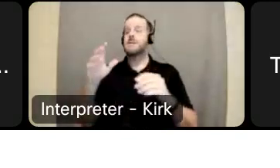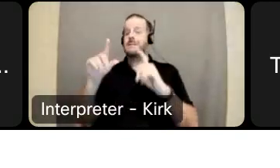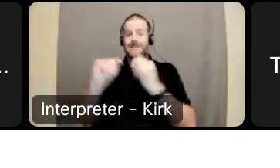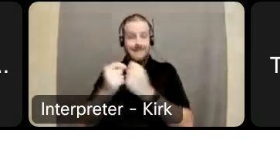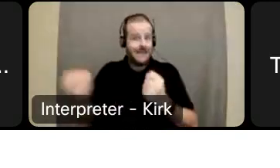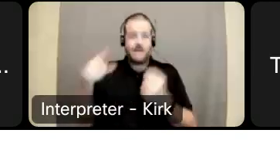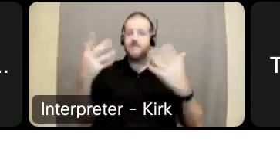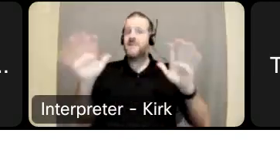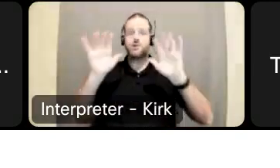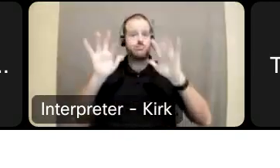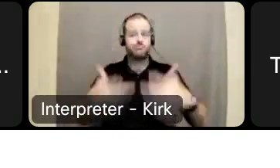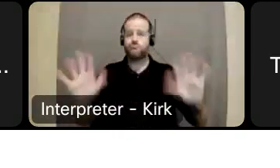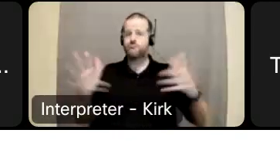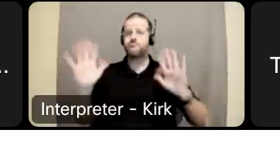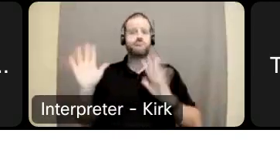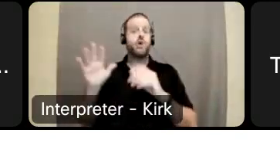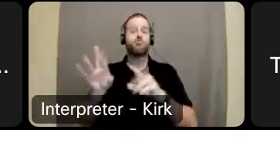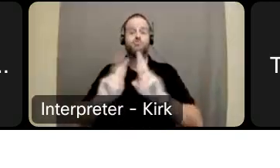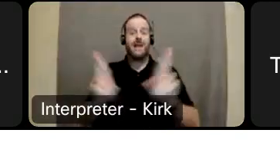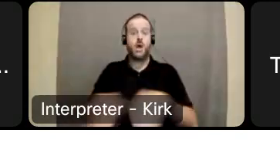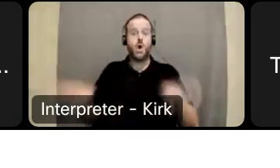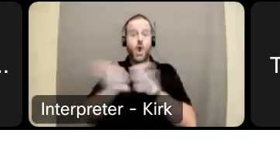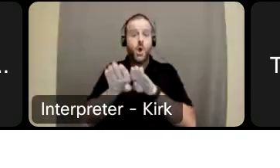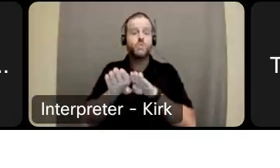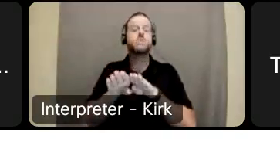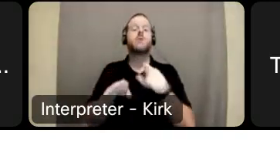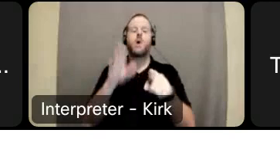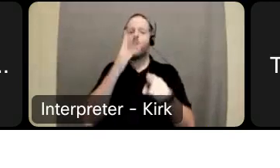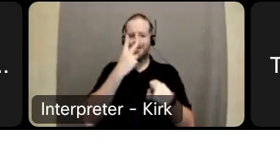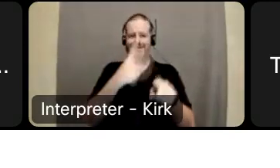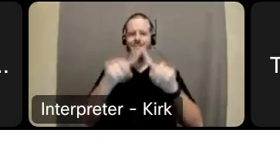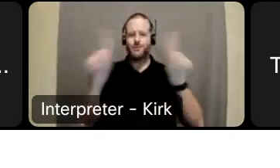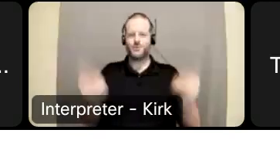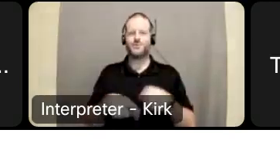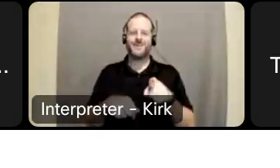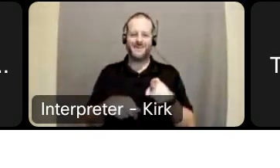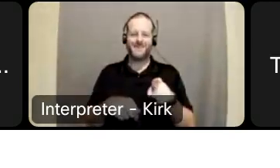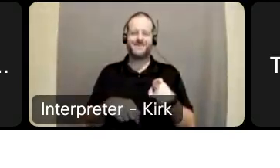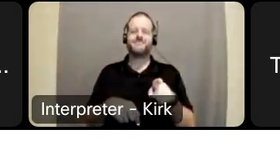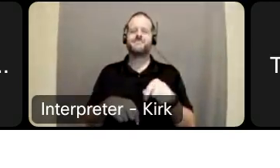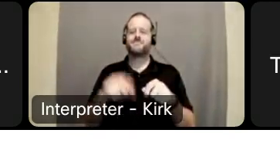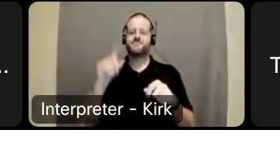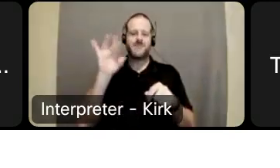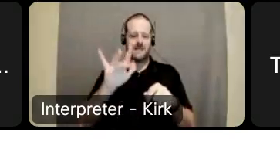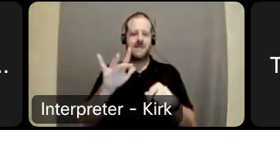information for a particular student and you're ready to close it, you'll get this screen. You'll be able to click